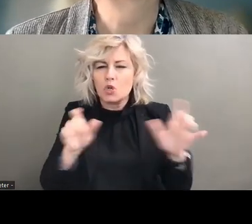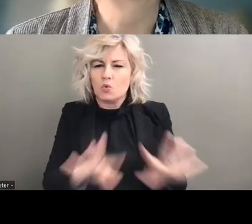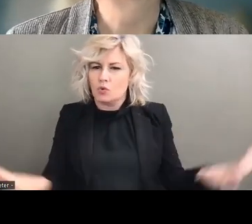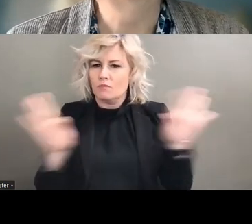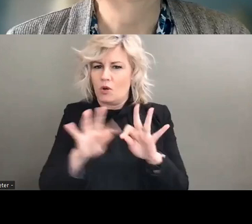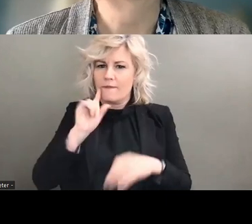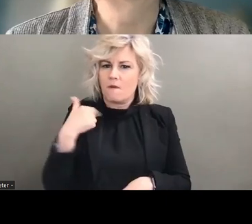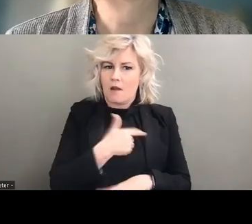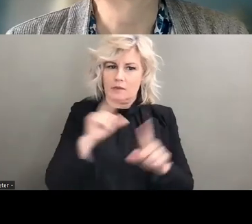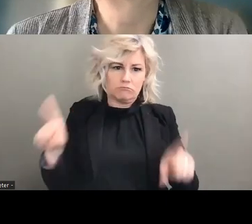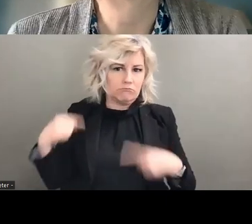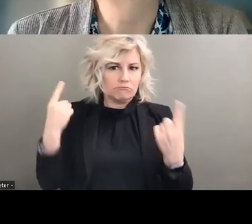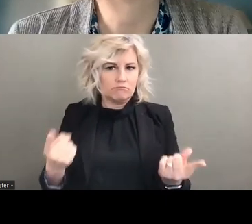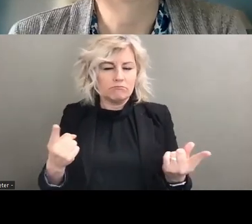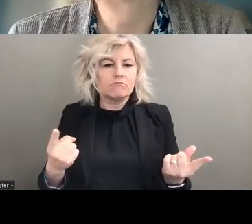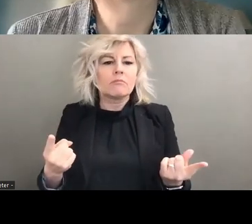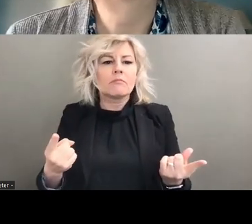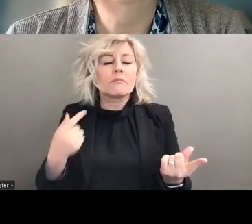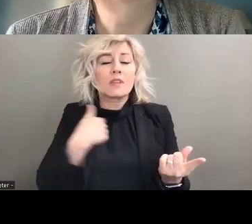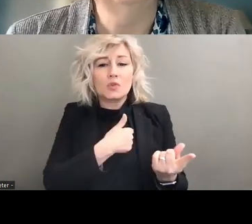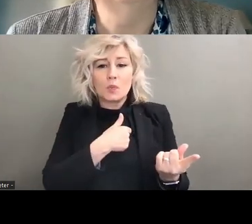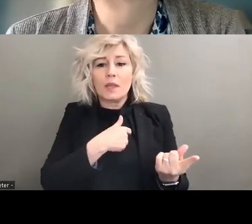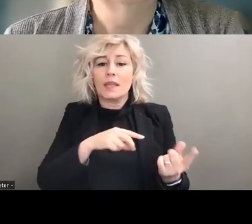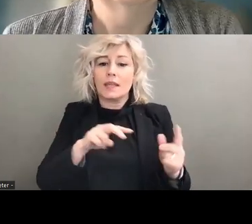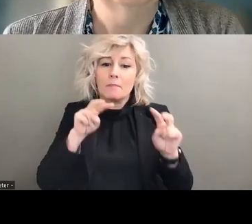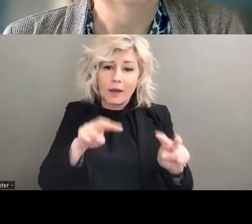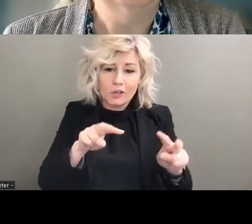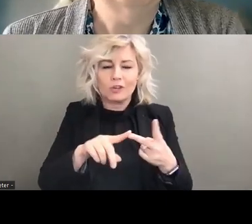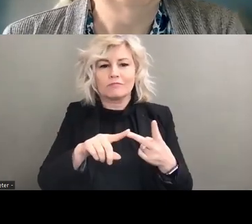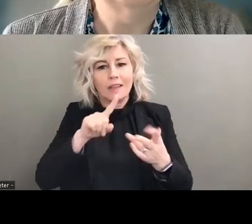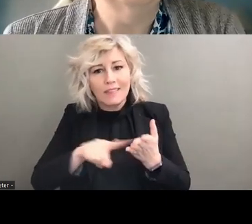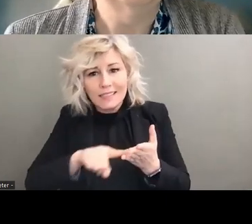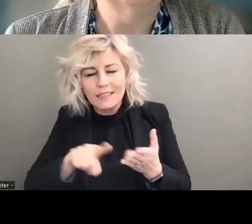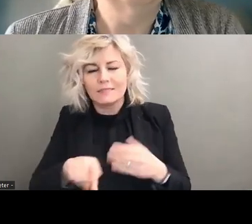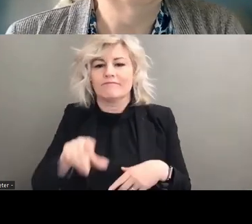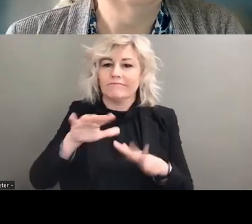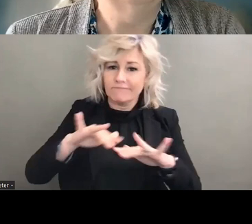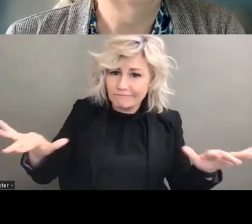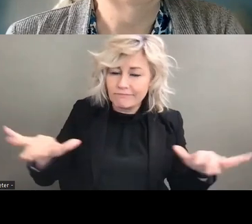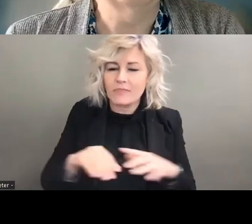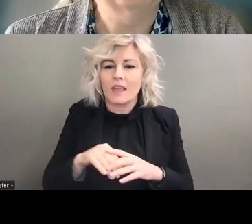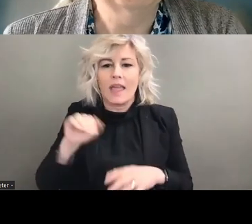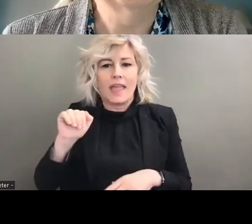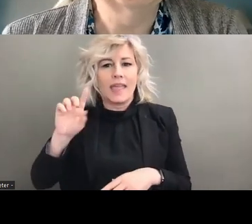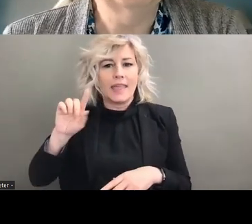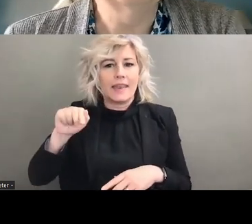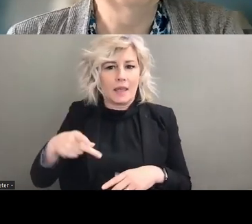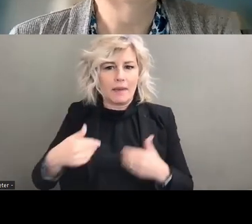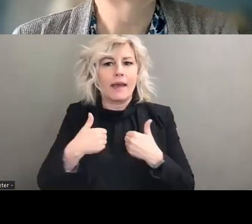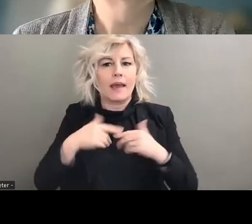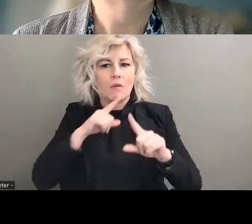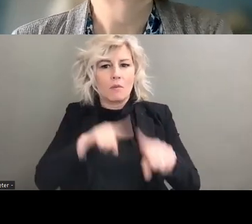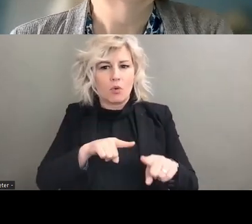us over the years because we monitor and investigate. ADAP issued a report of